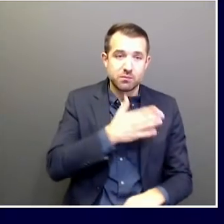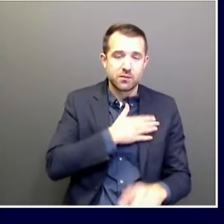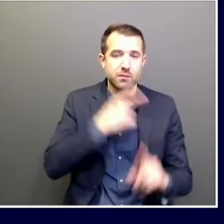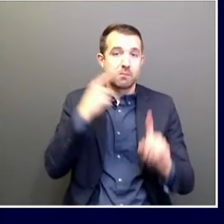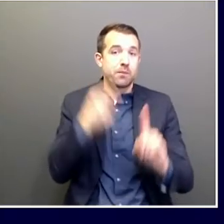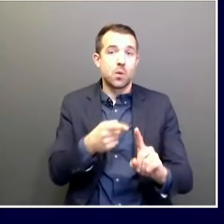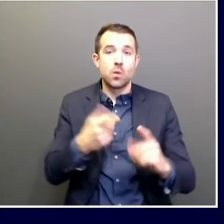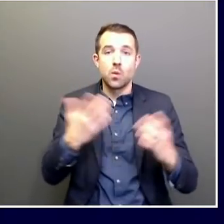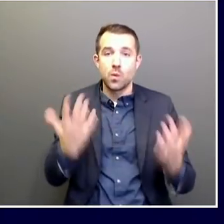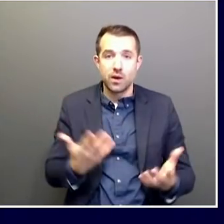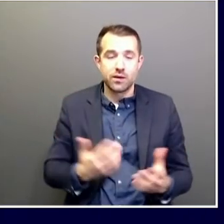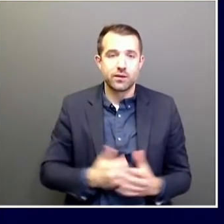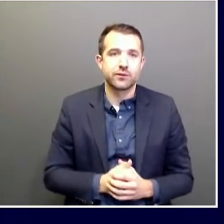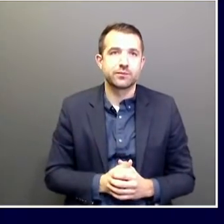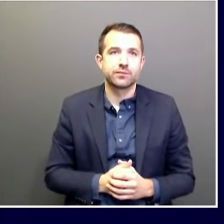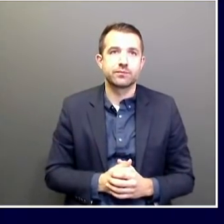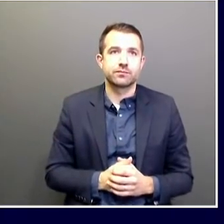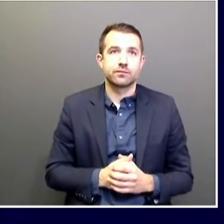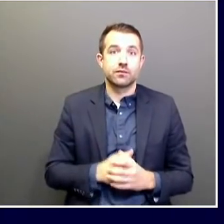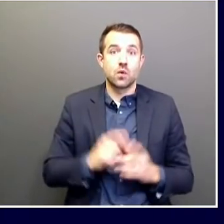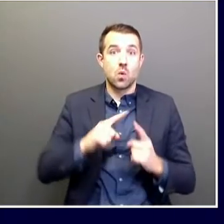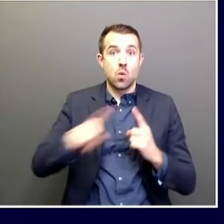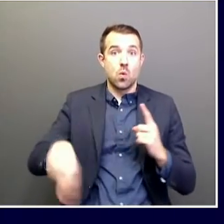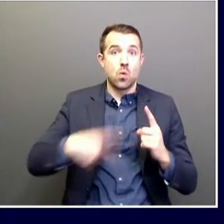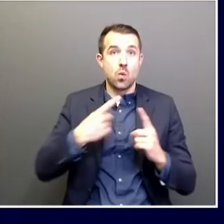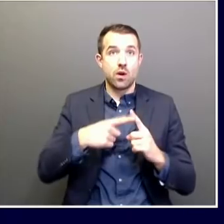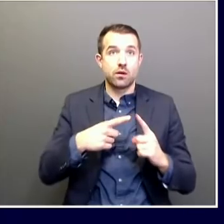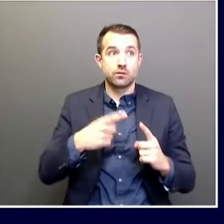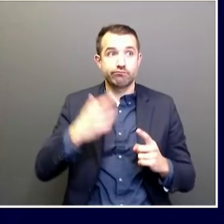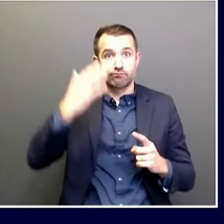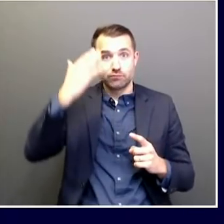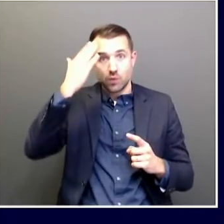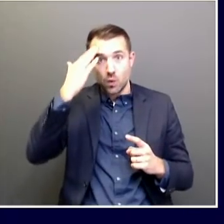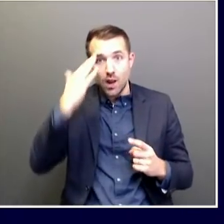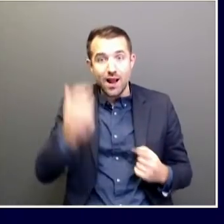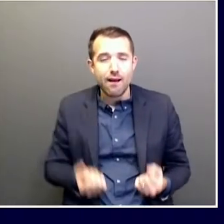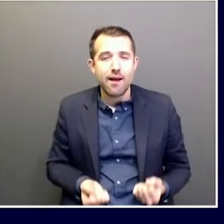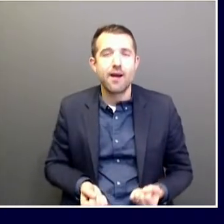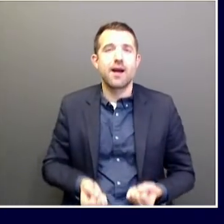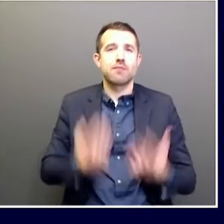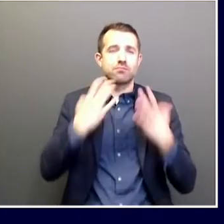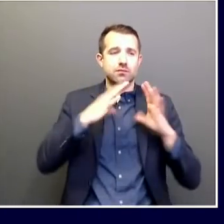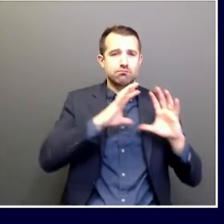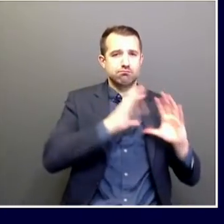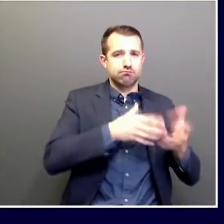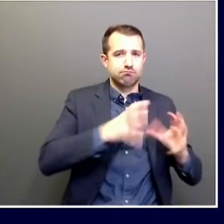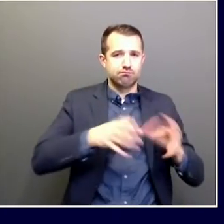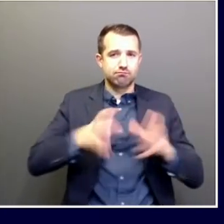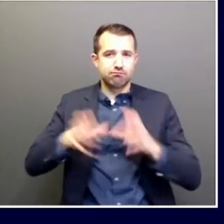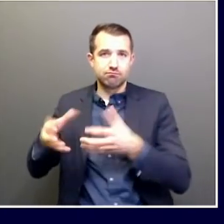point, once we know the population totals for each, section,